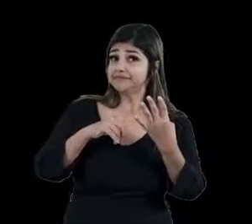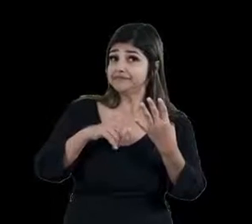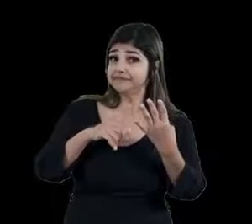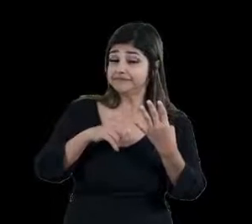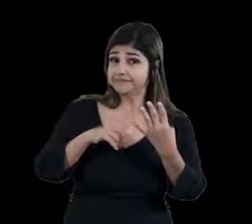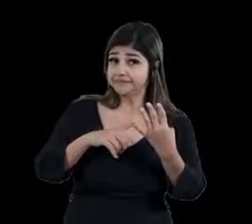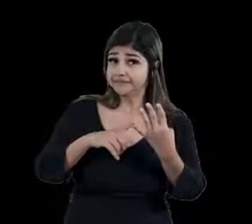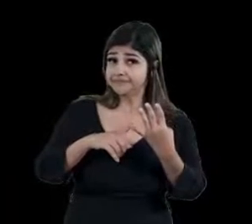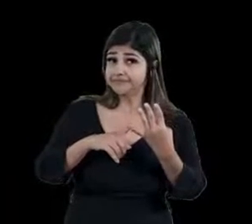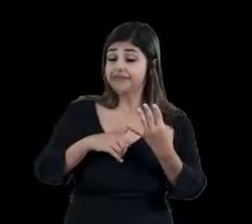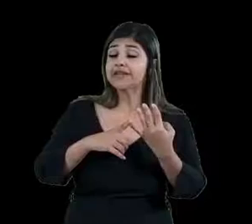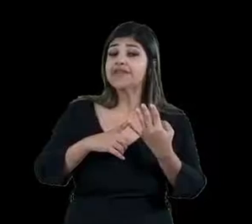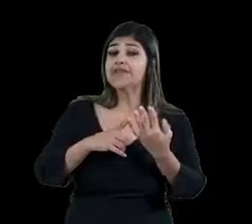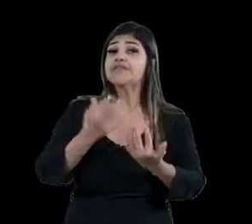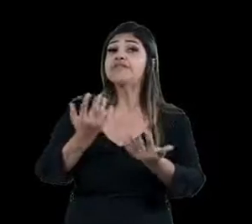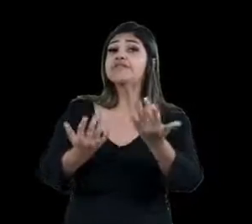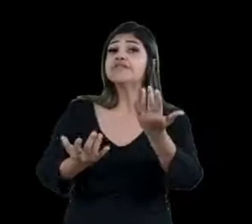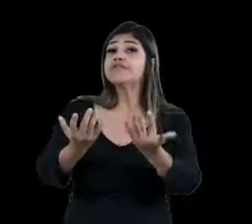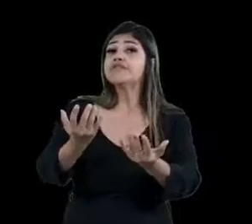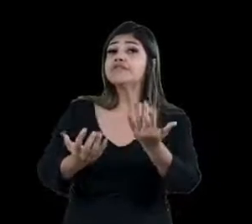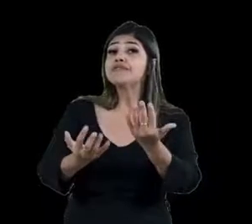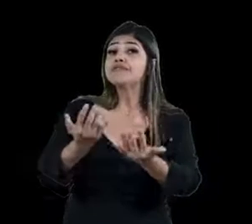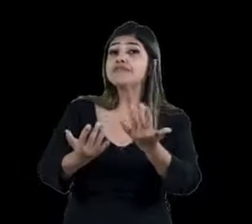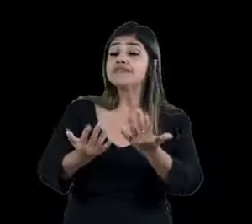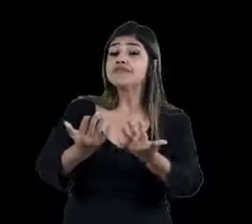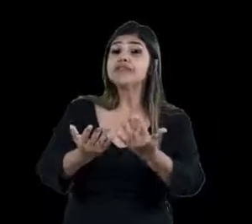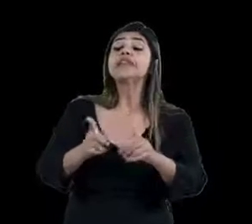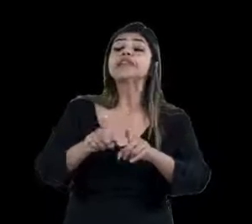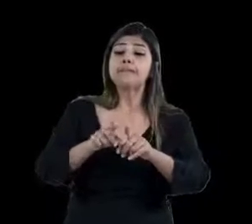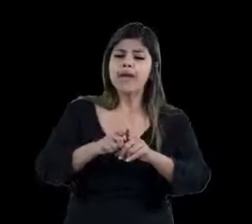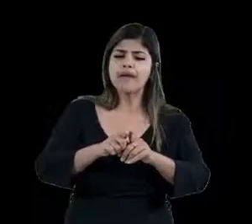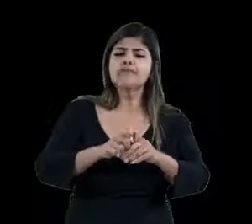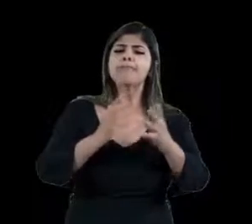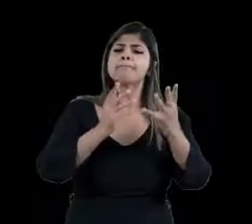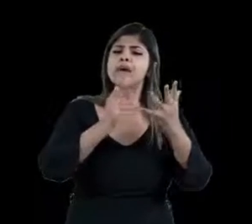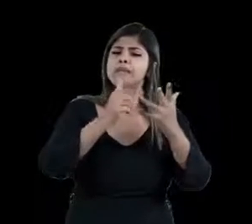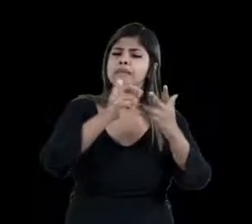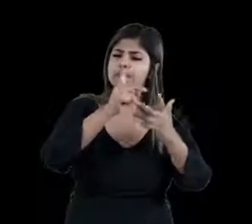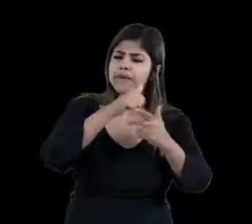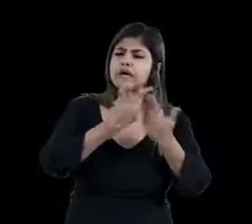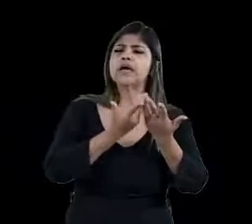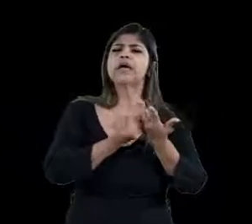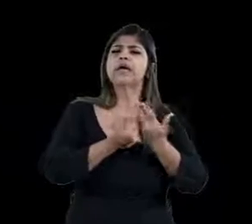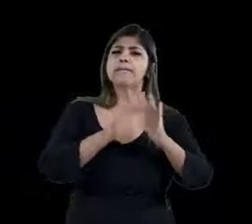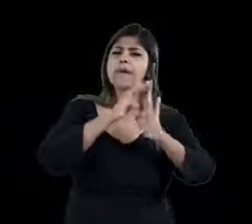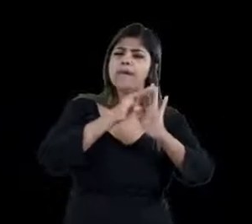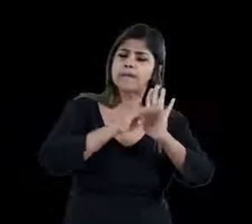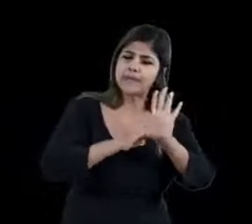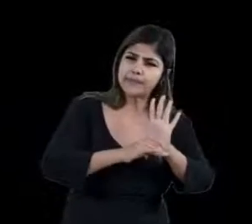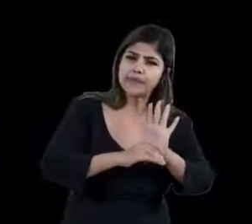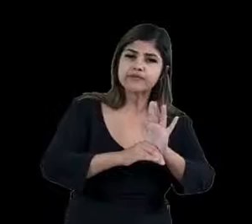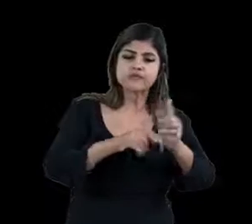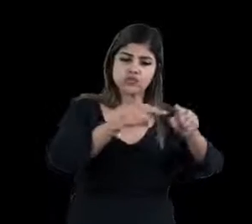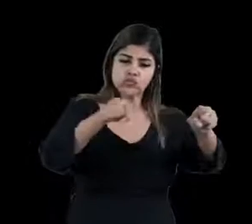And to finish up the four natural elements experience, we worked the fire. I'm going to show you